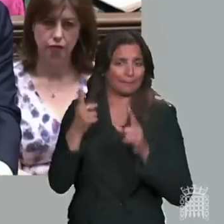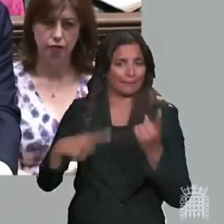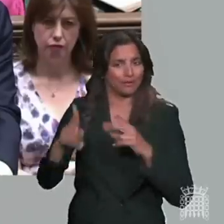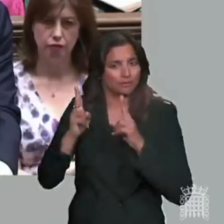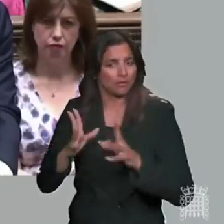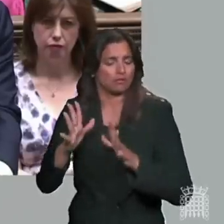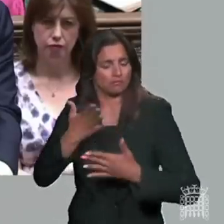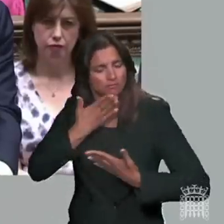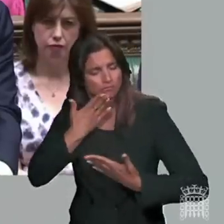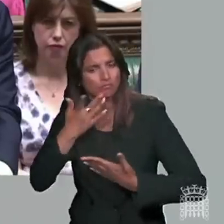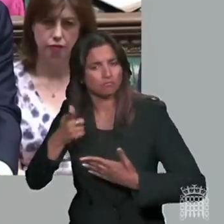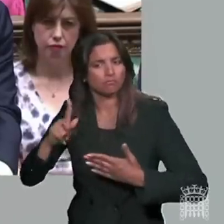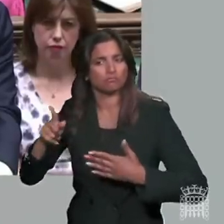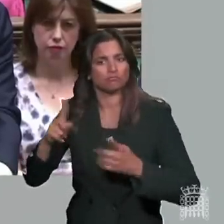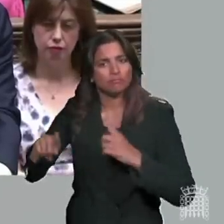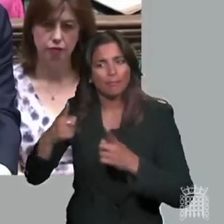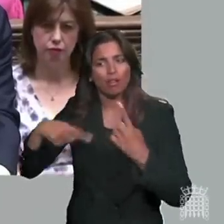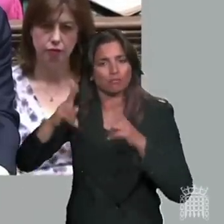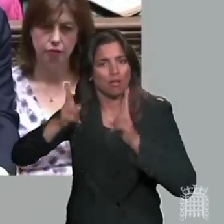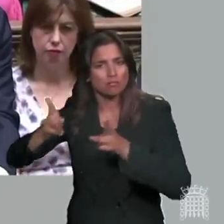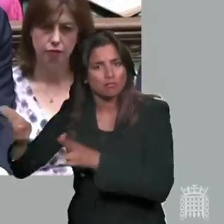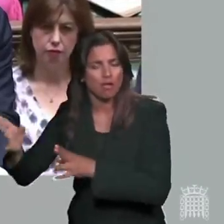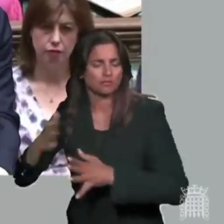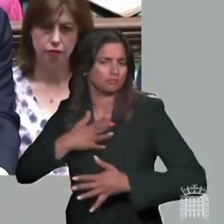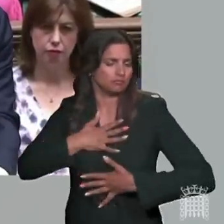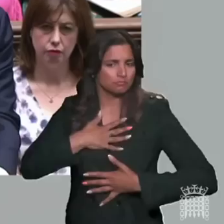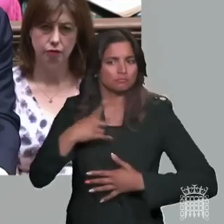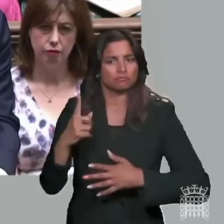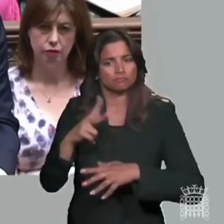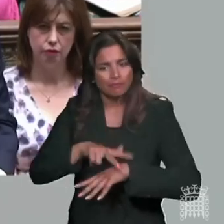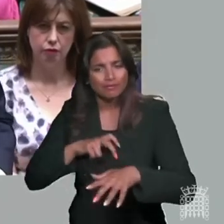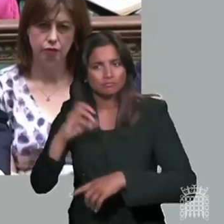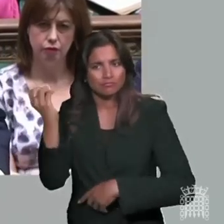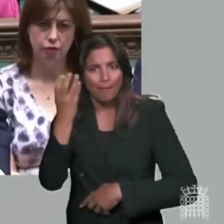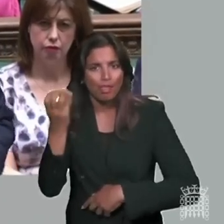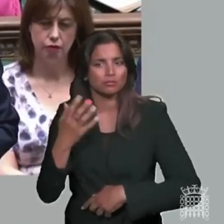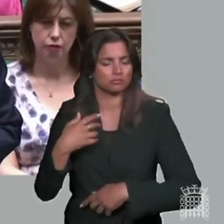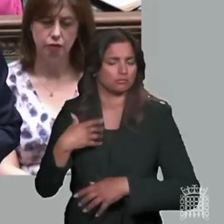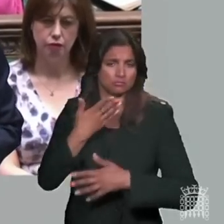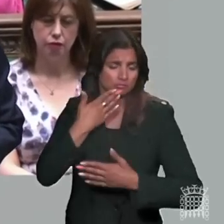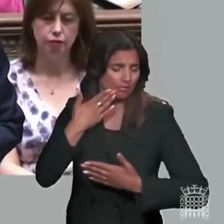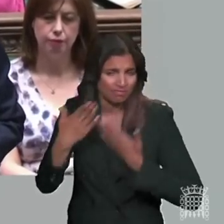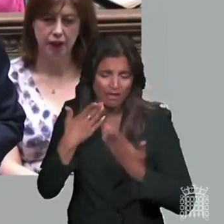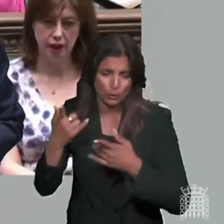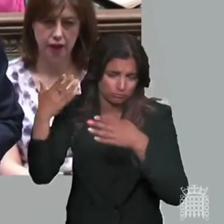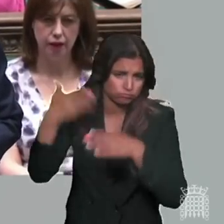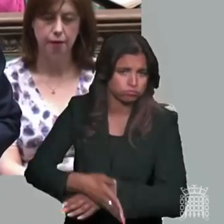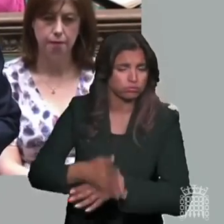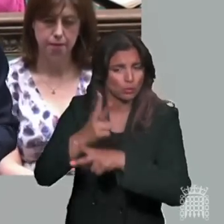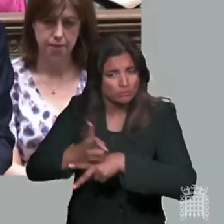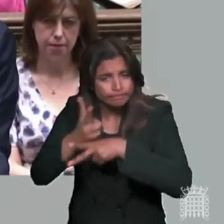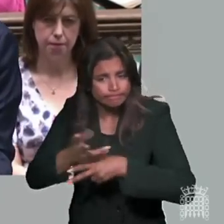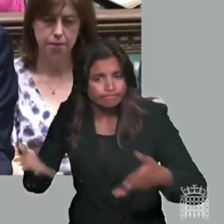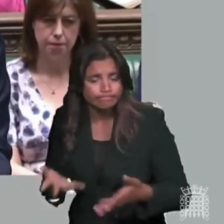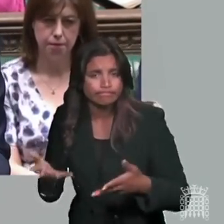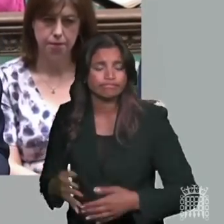emergency services. The thoughts of the whole House are with the victims and the people of that great city. I